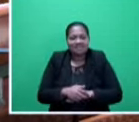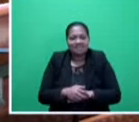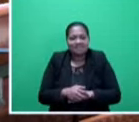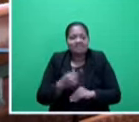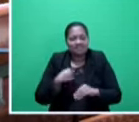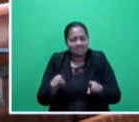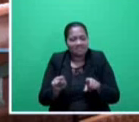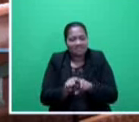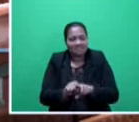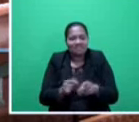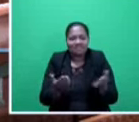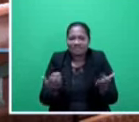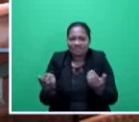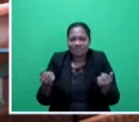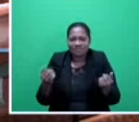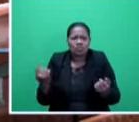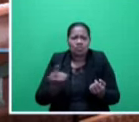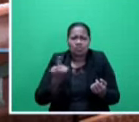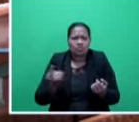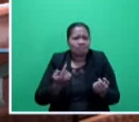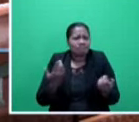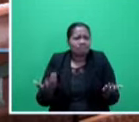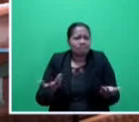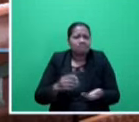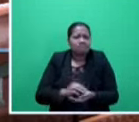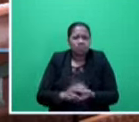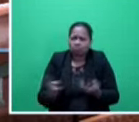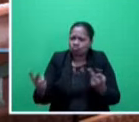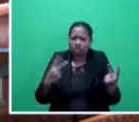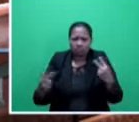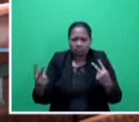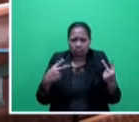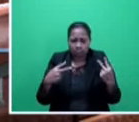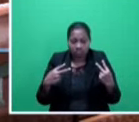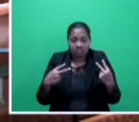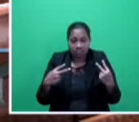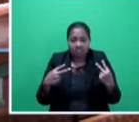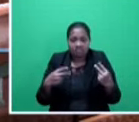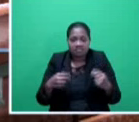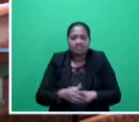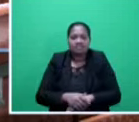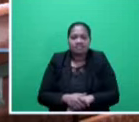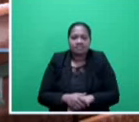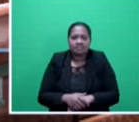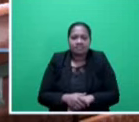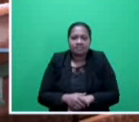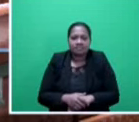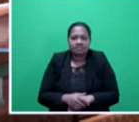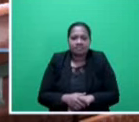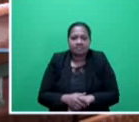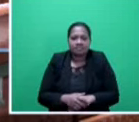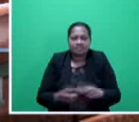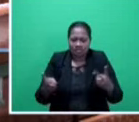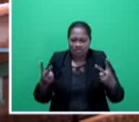I also welcome all those watching the live broadcast and live streaming of